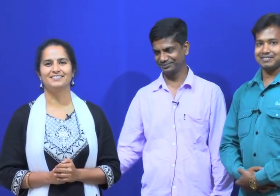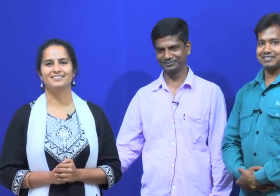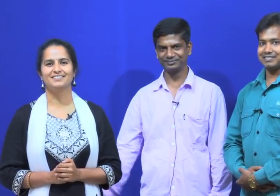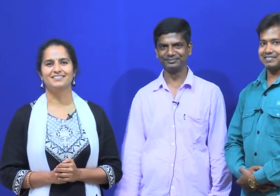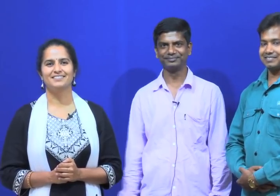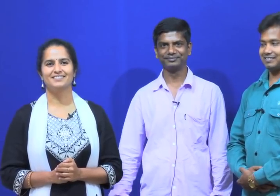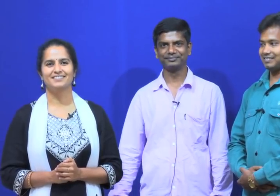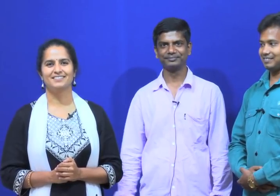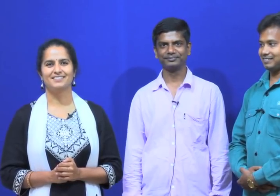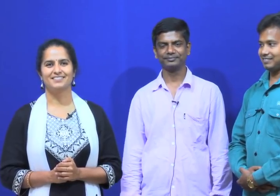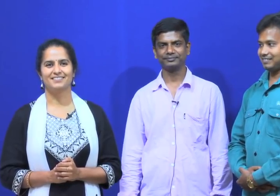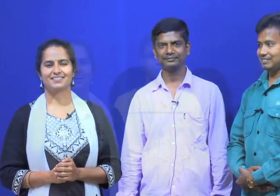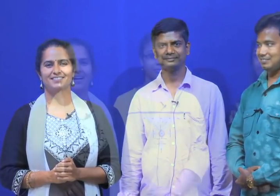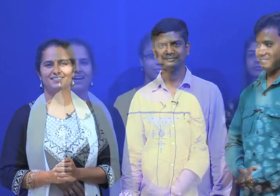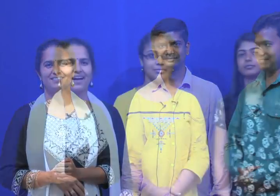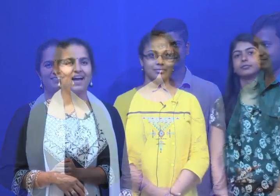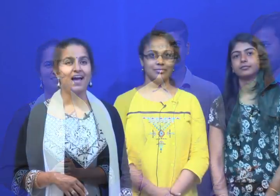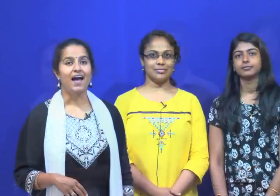Dhanyavadah.